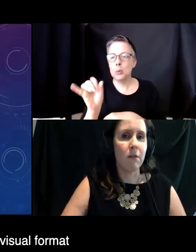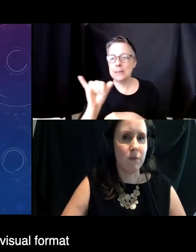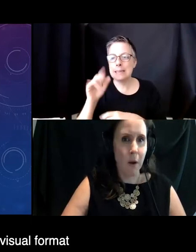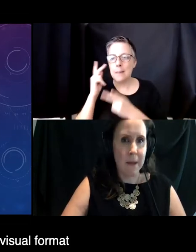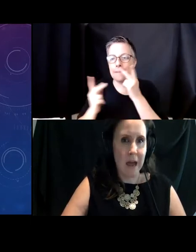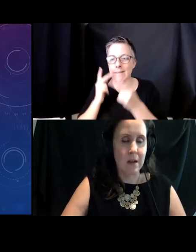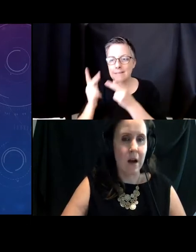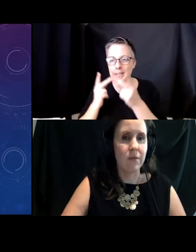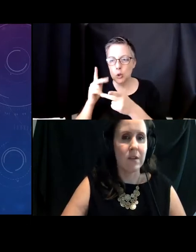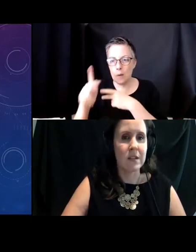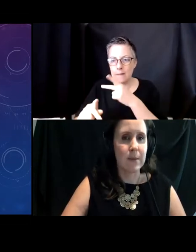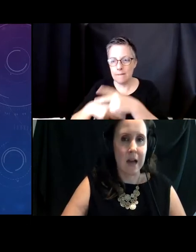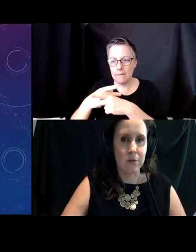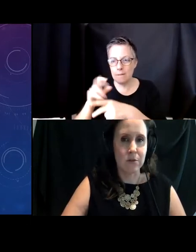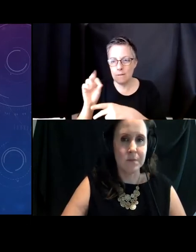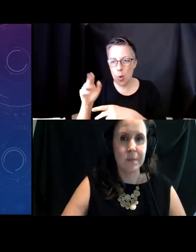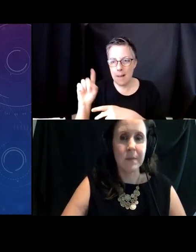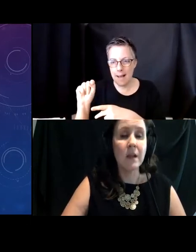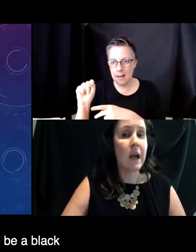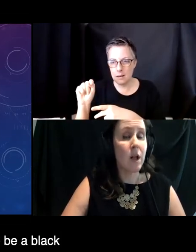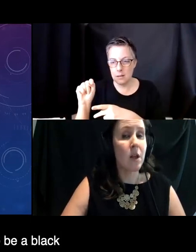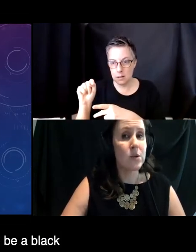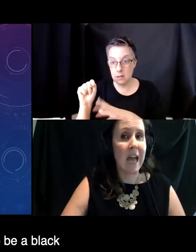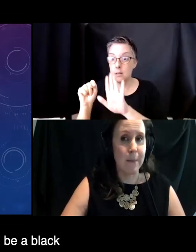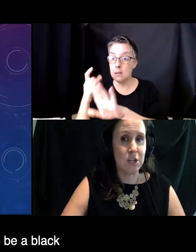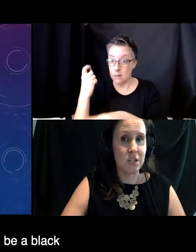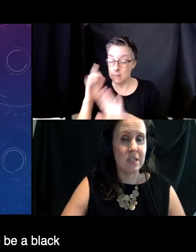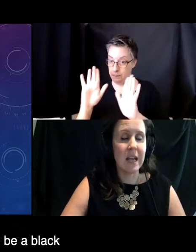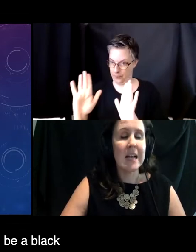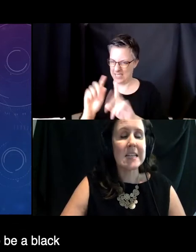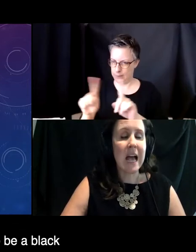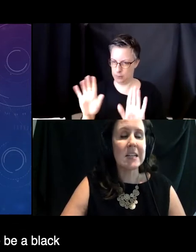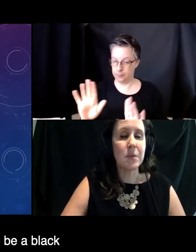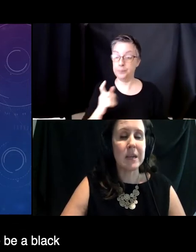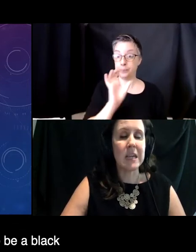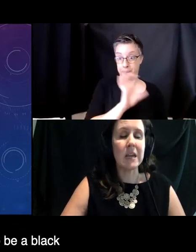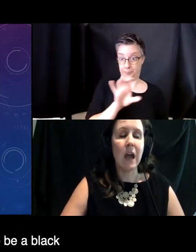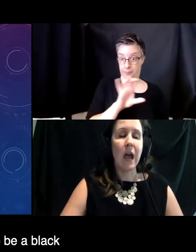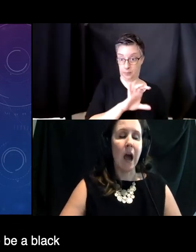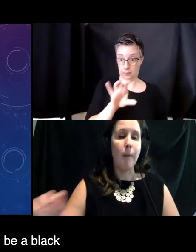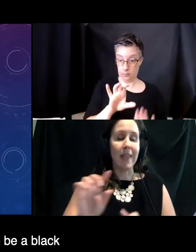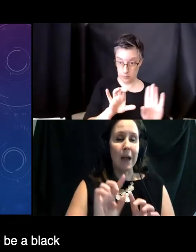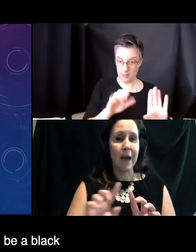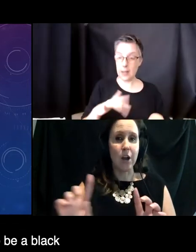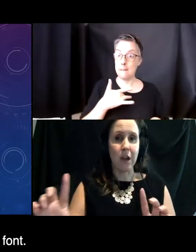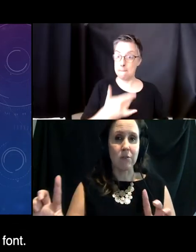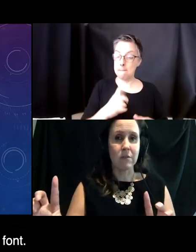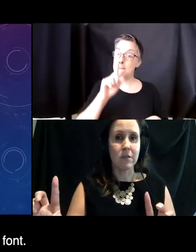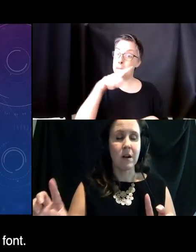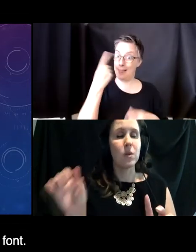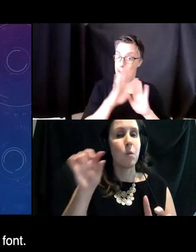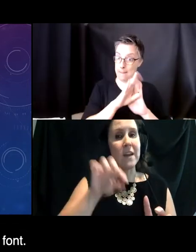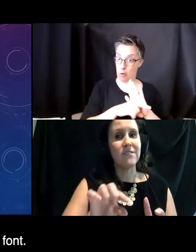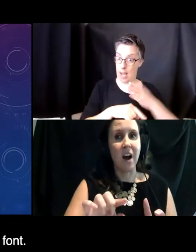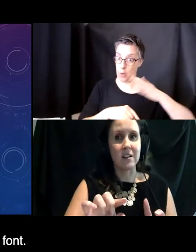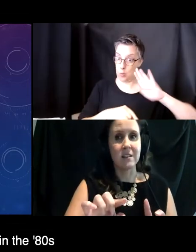visual format of subtitle. Now, closed captions tend to be a black background